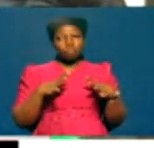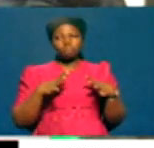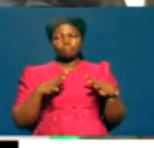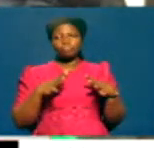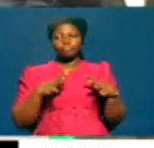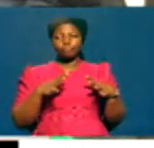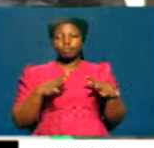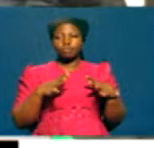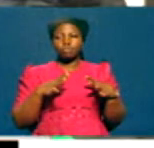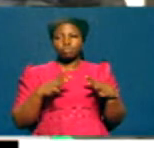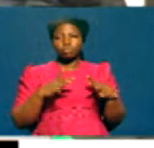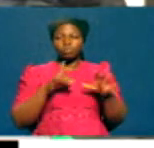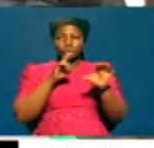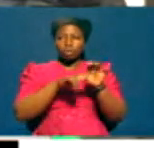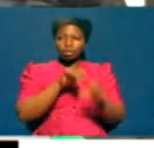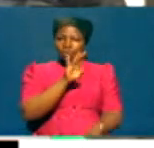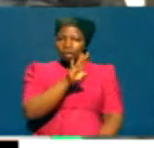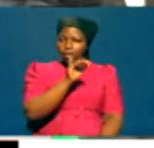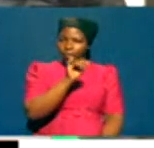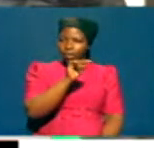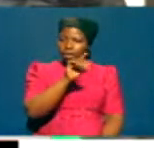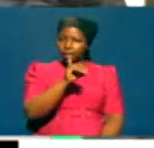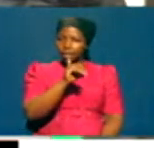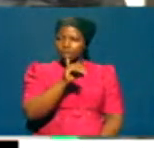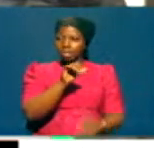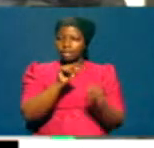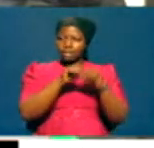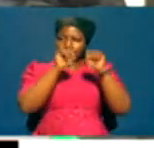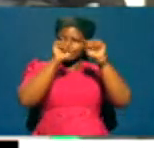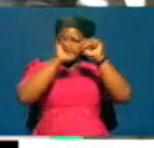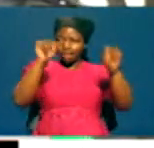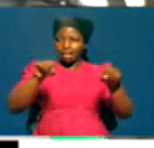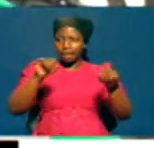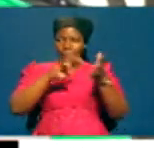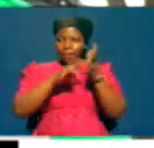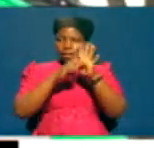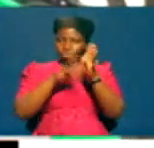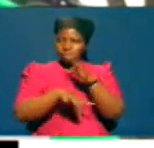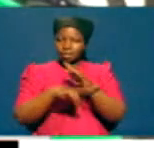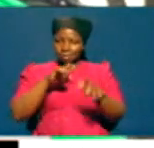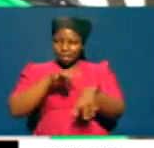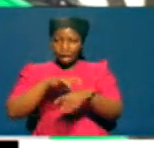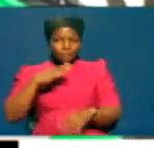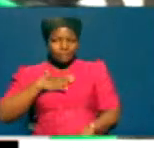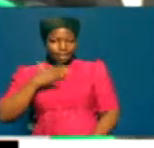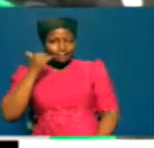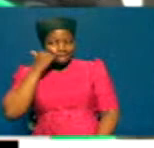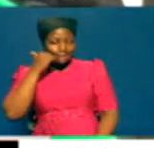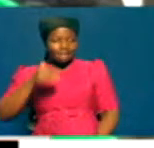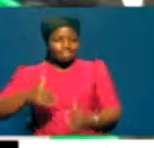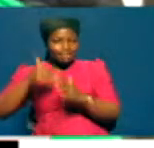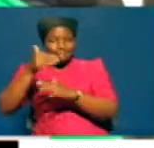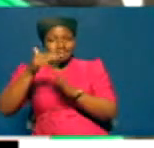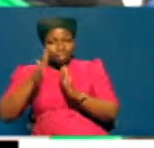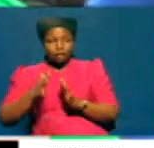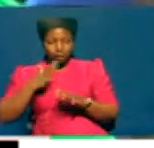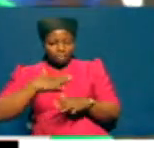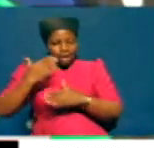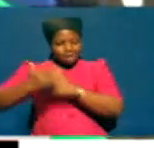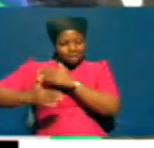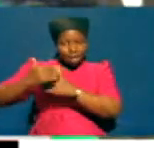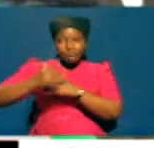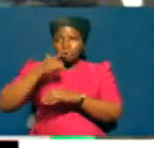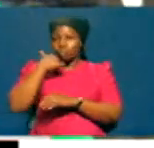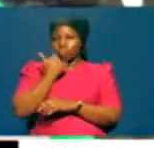system. Buddy system means that when I'm sick, the next person, my neighbor, who is just